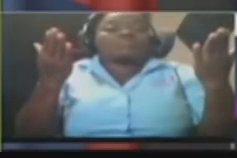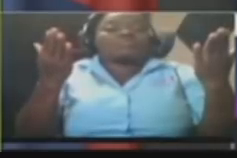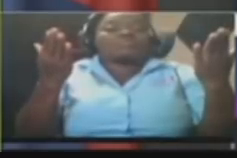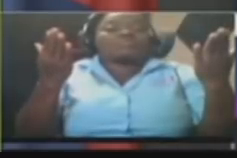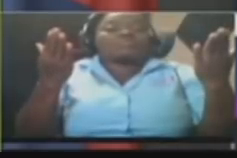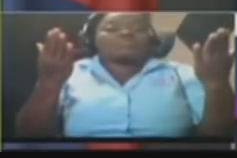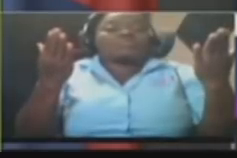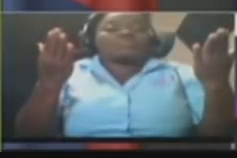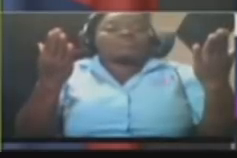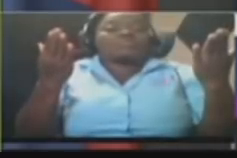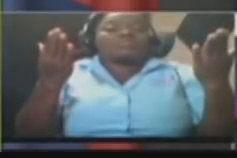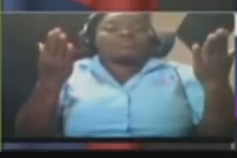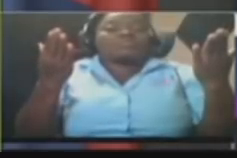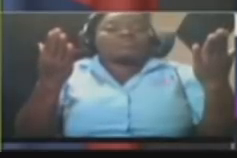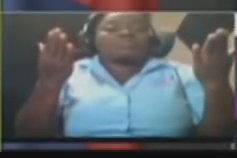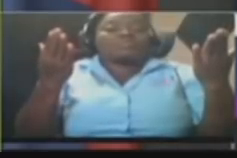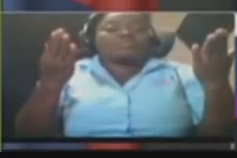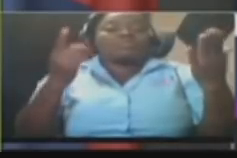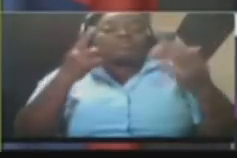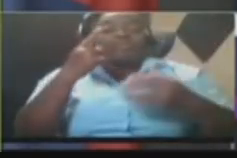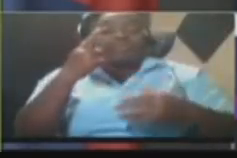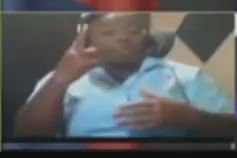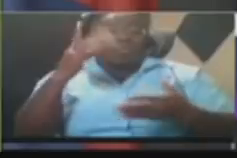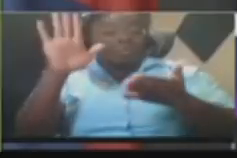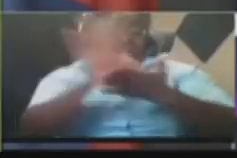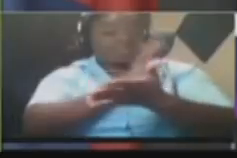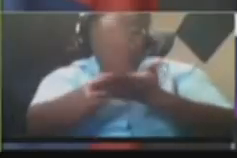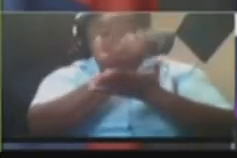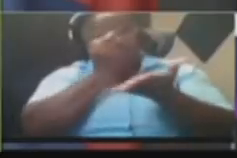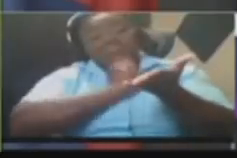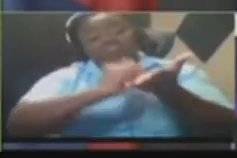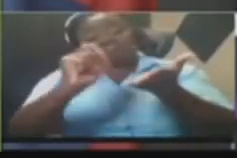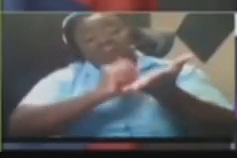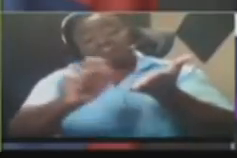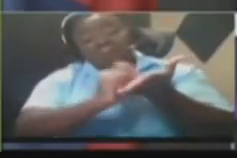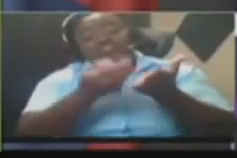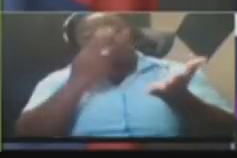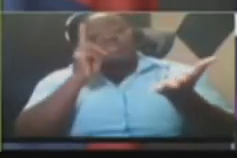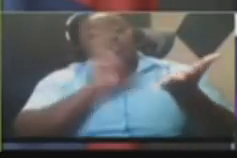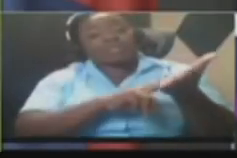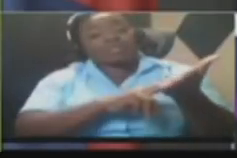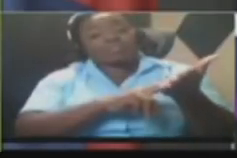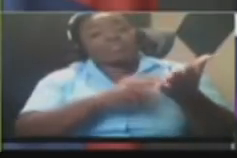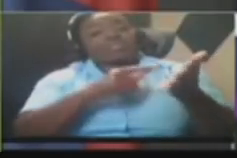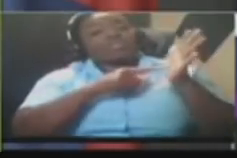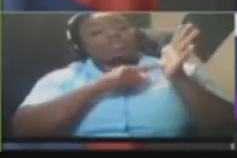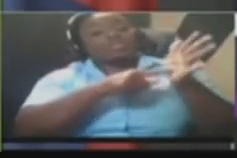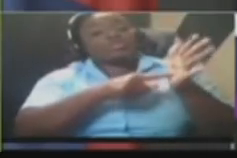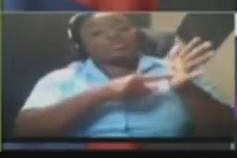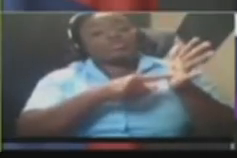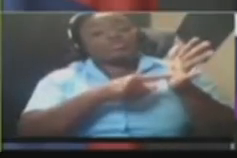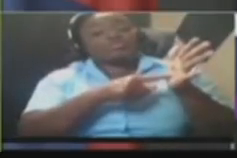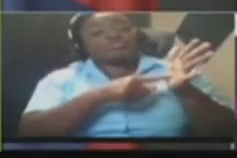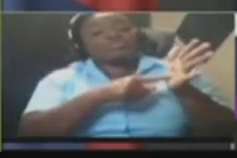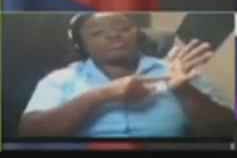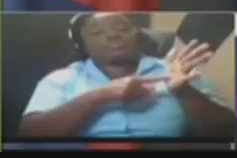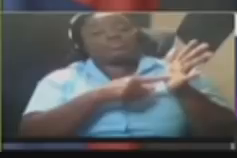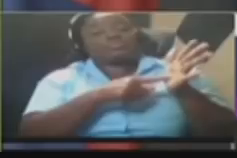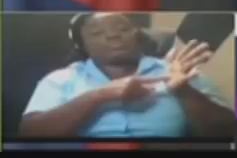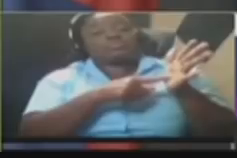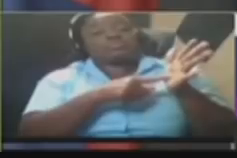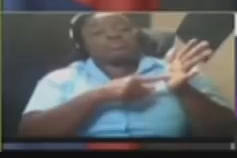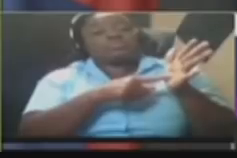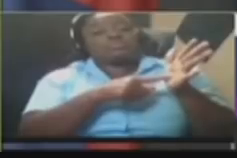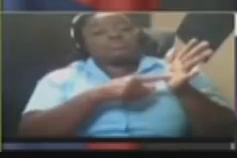offer, one of the documents we have signed involves an identification of the supplier. So in the event